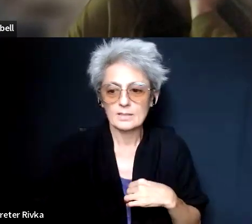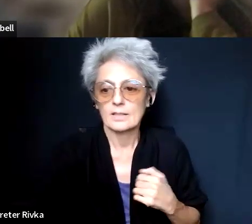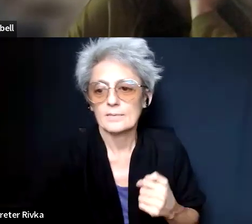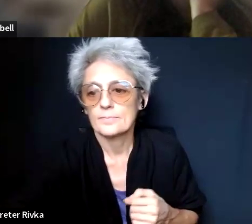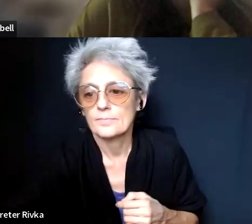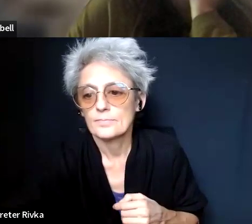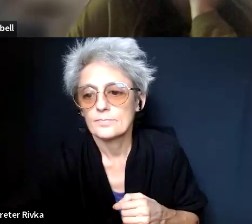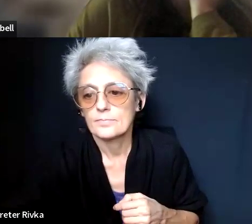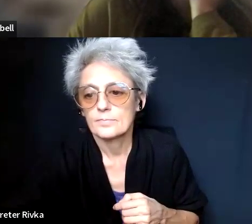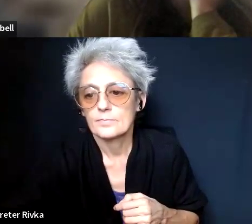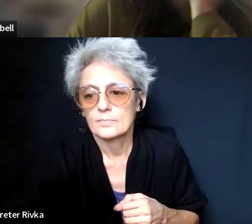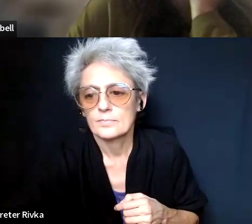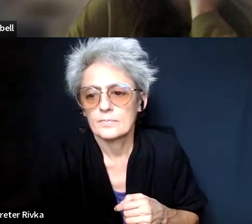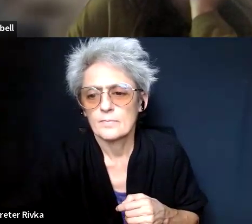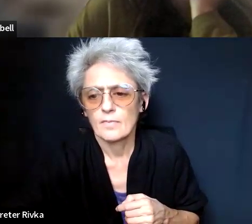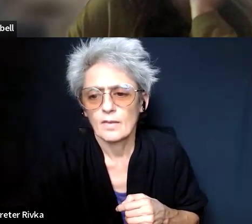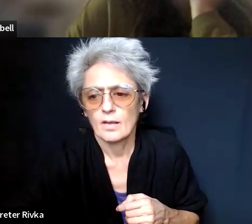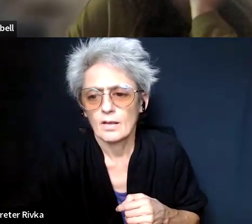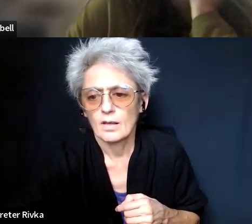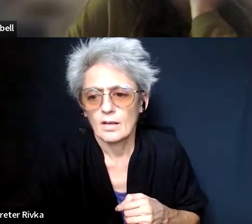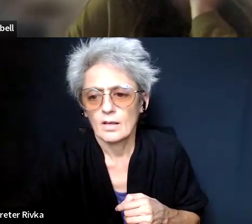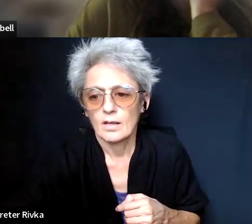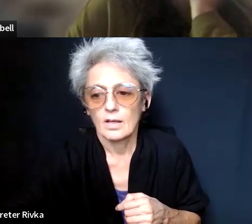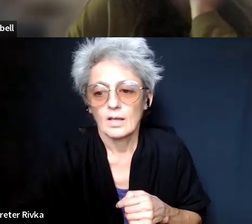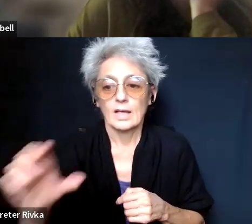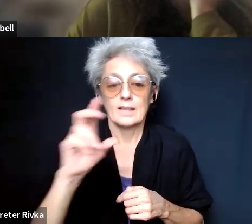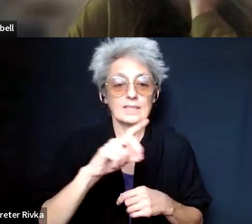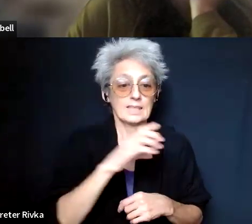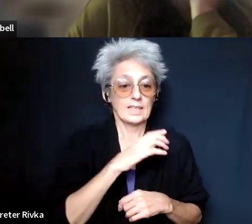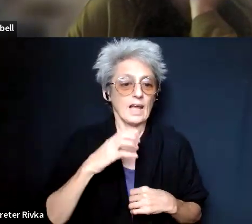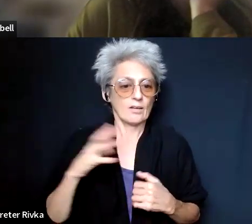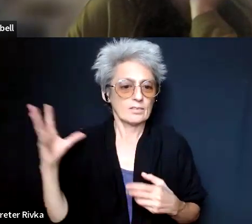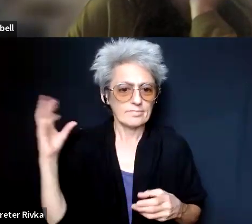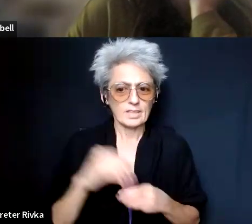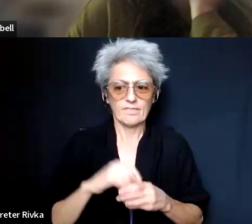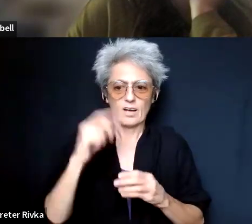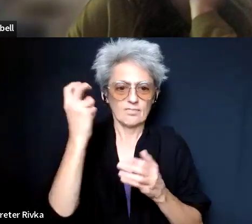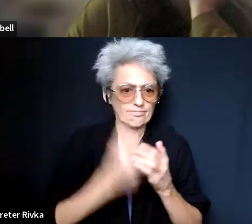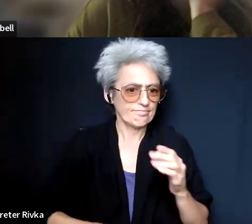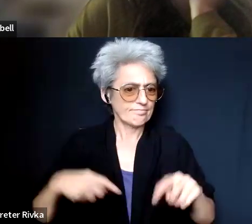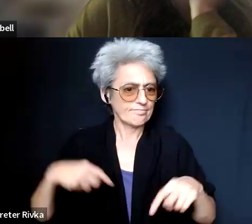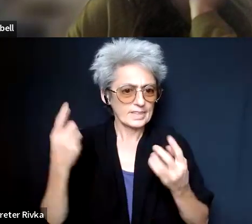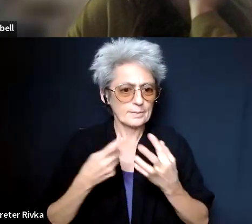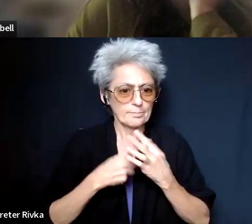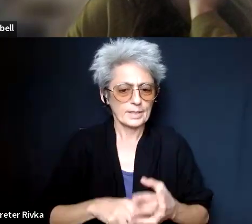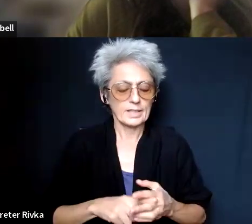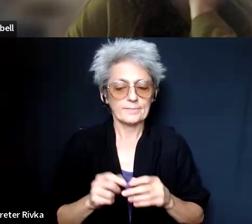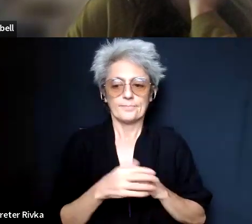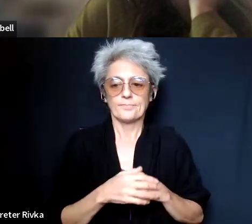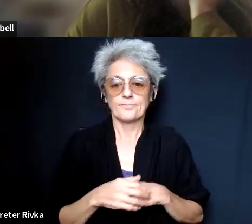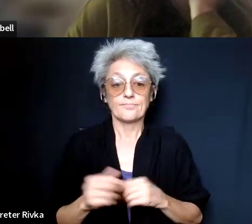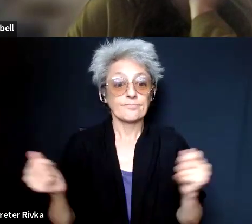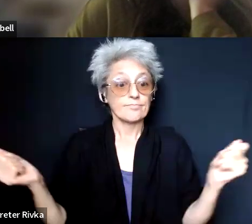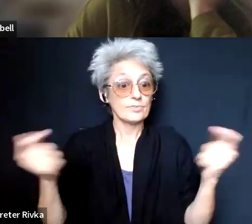I encourage, the DD Council has been intimately part of this from the get-go. I encourage each and every one of you who are here today